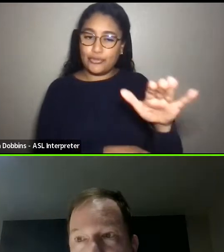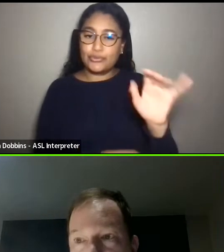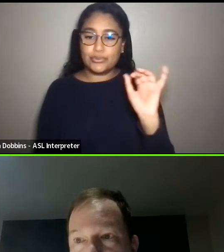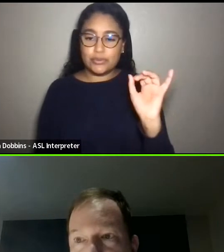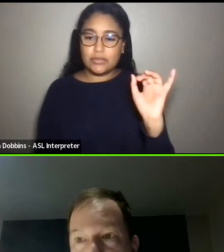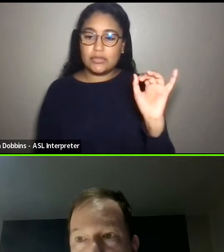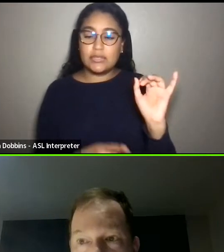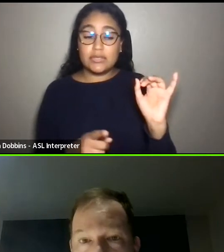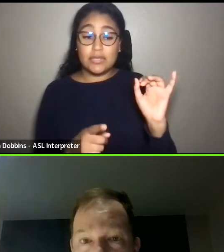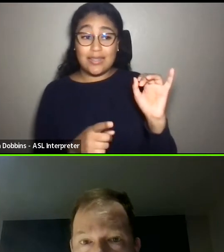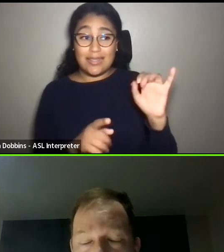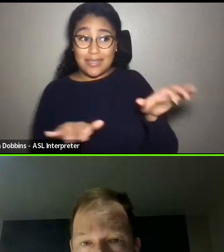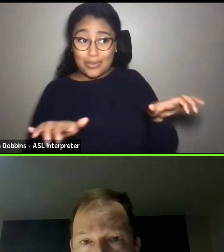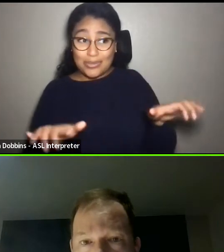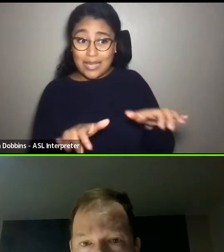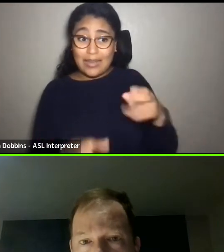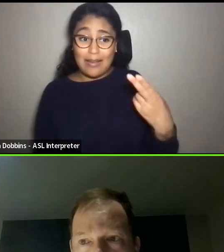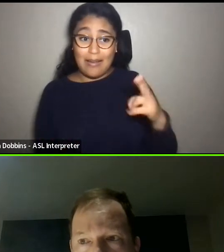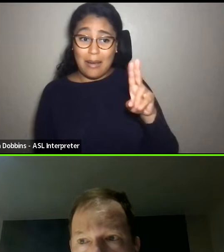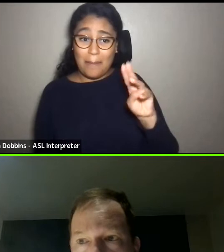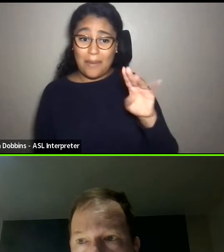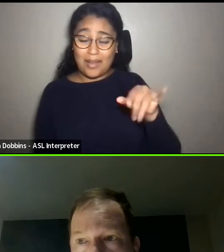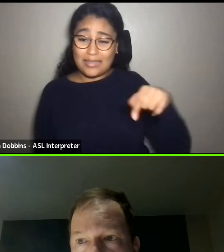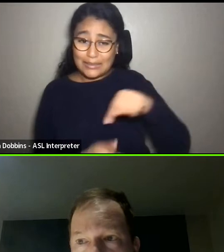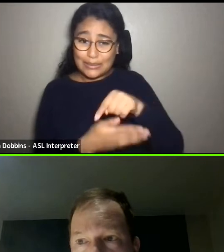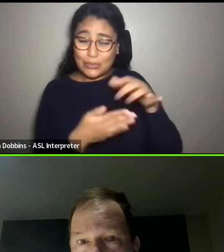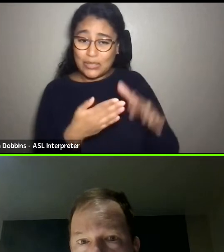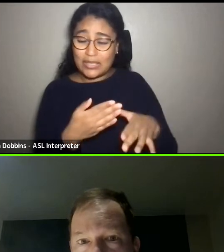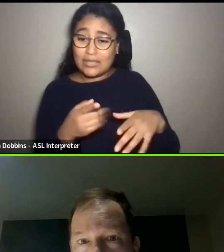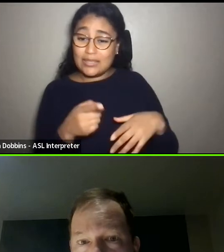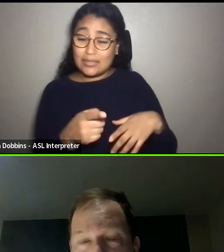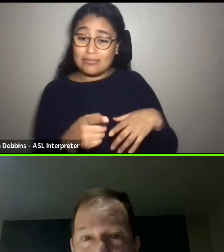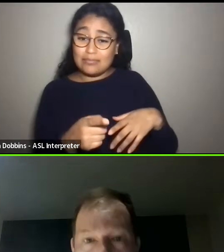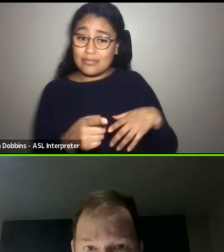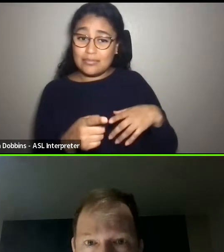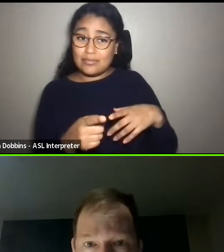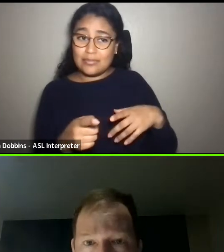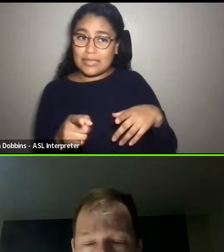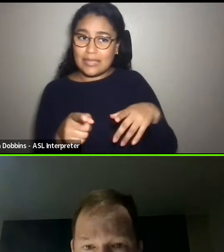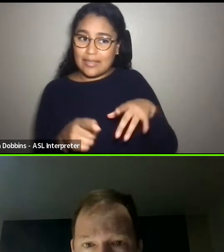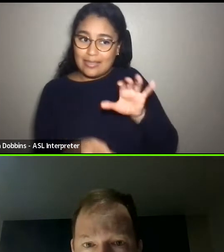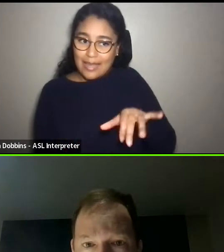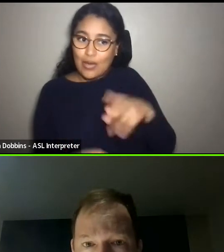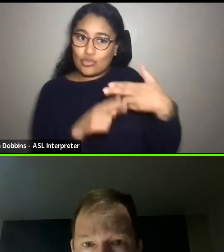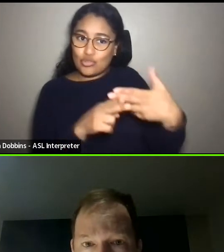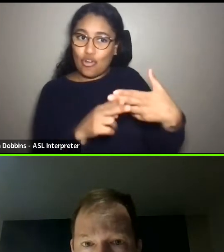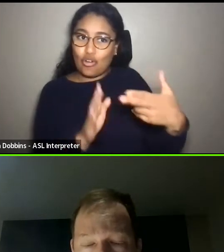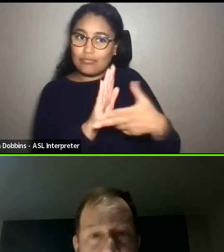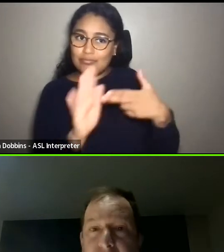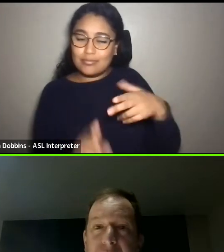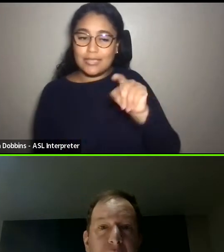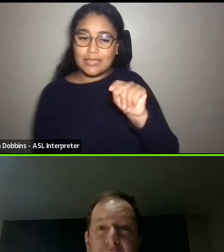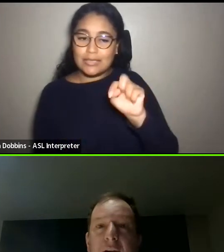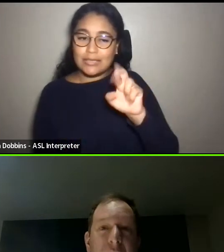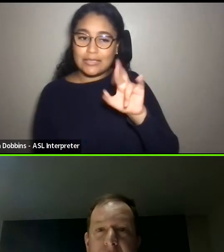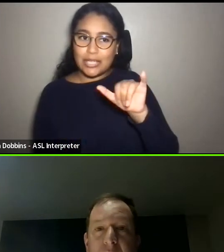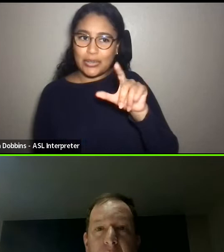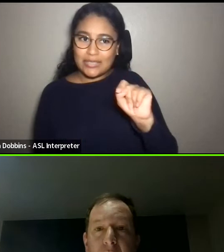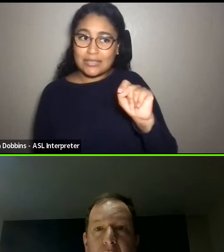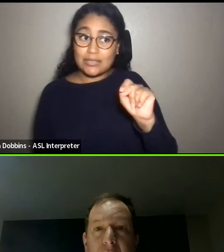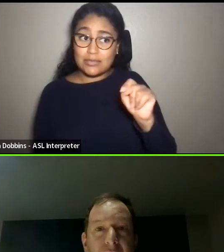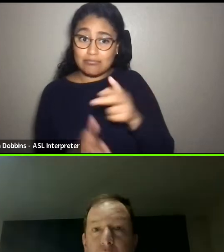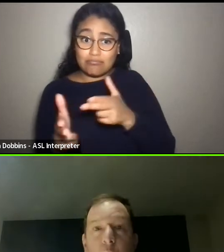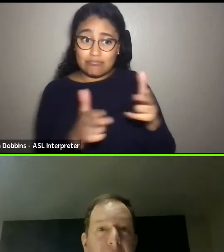know, the actions of Hamas this past weekend were the actions of a terrorist organization. The actions were